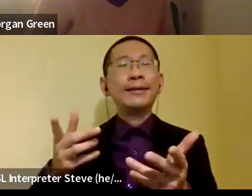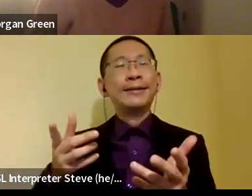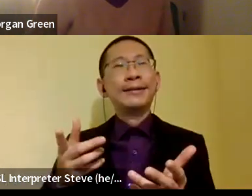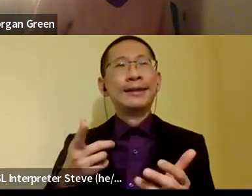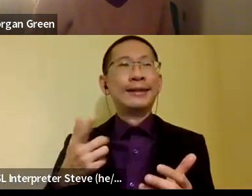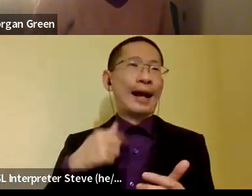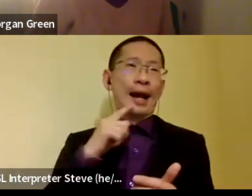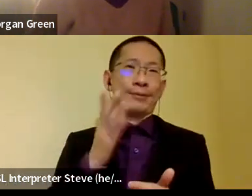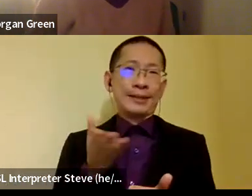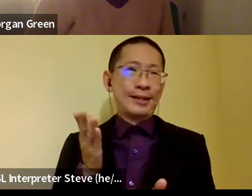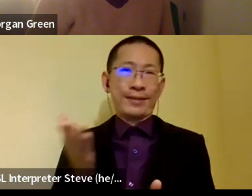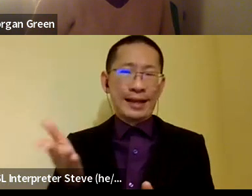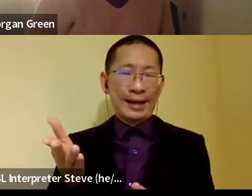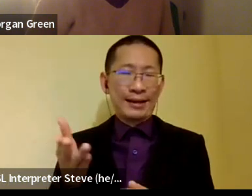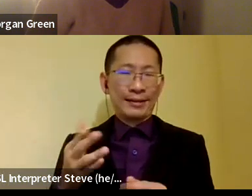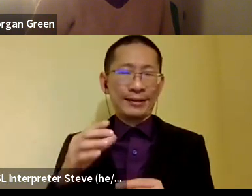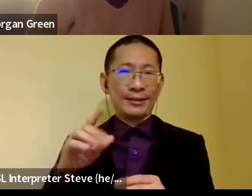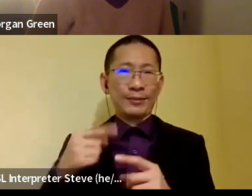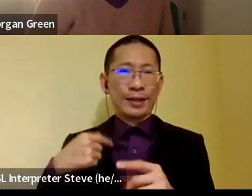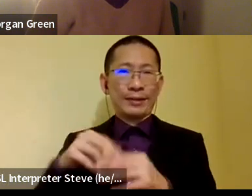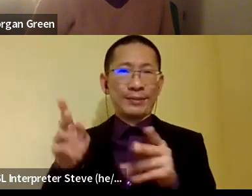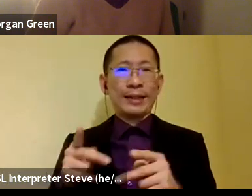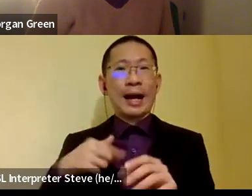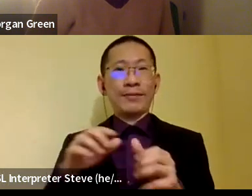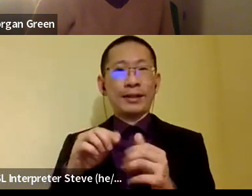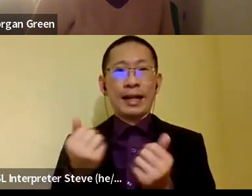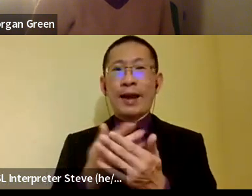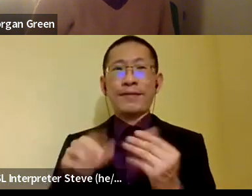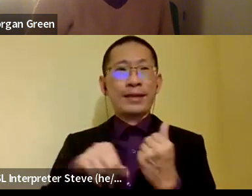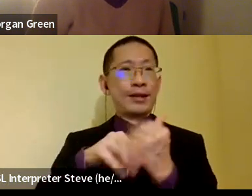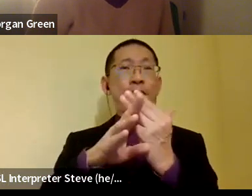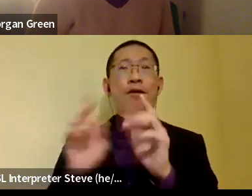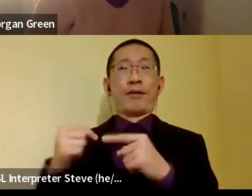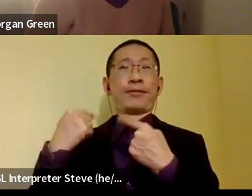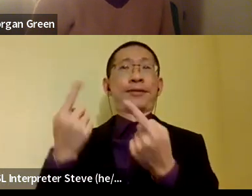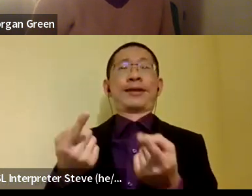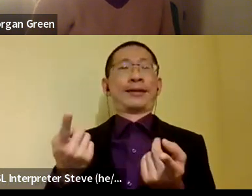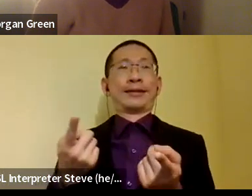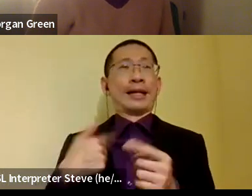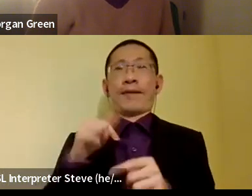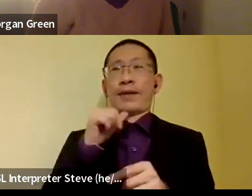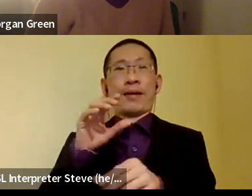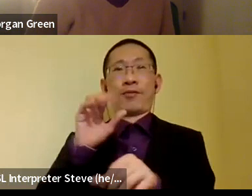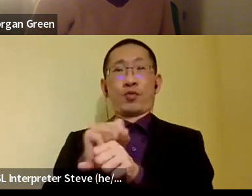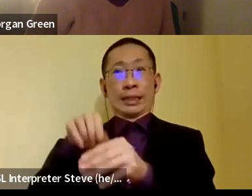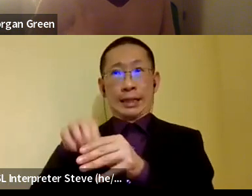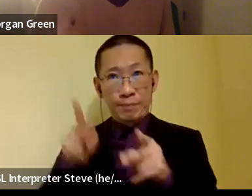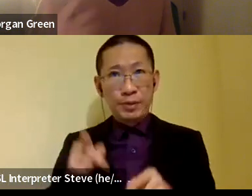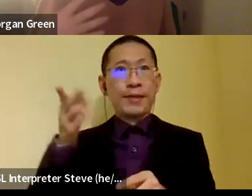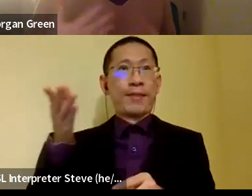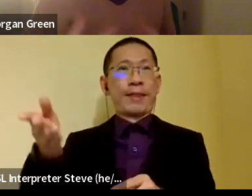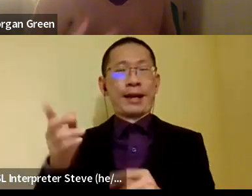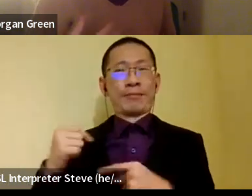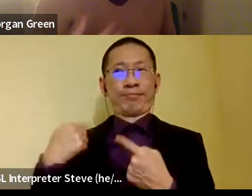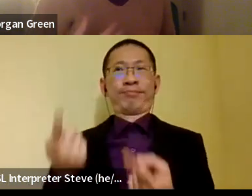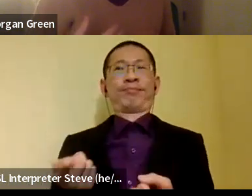there in this job when we were in person. I've done the whole thing online, so. It's been very strange. And then I